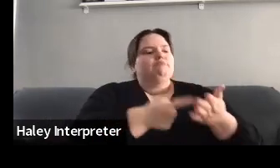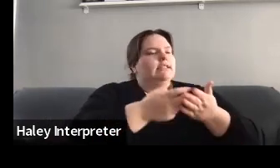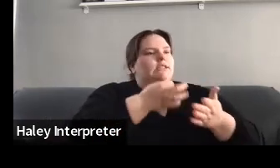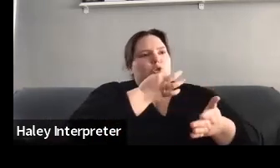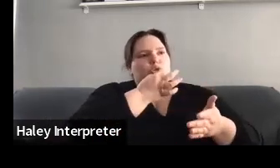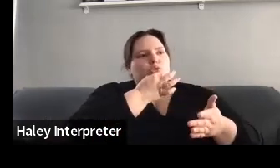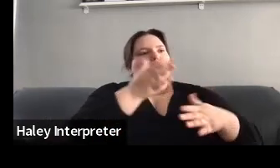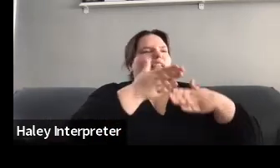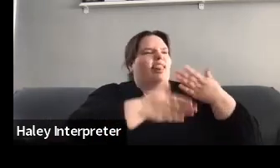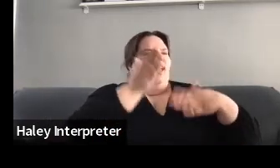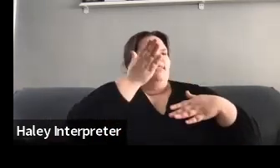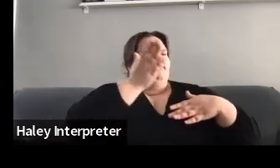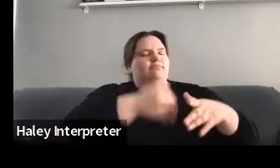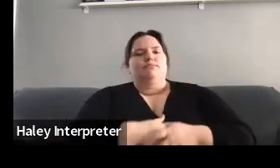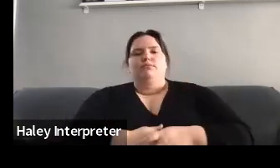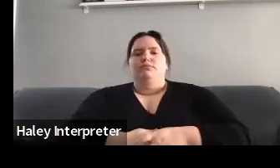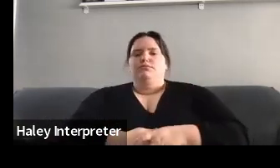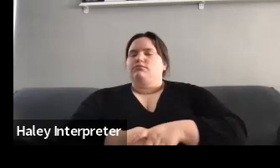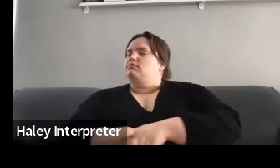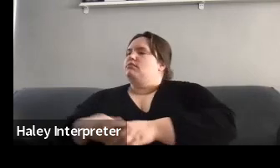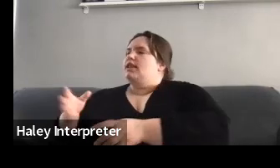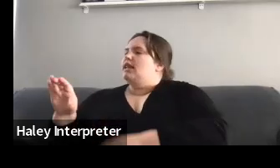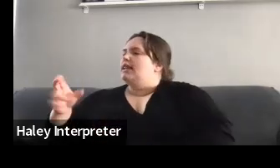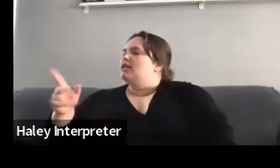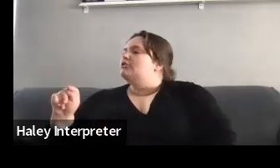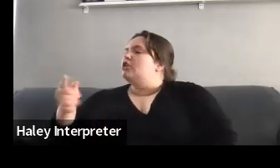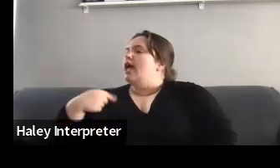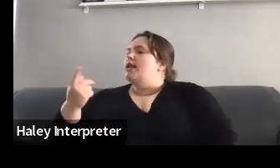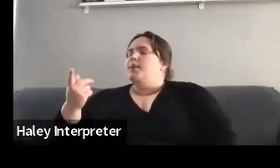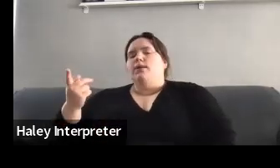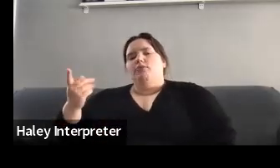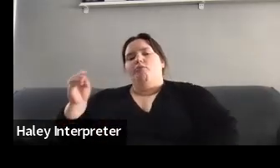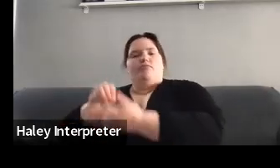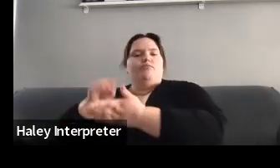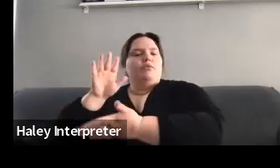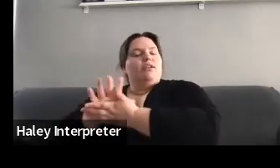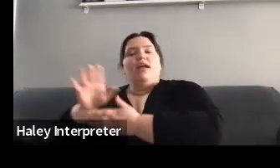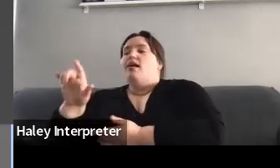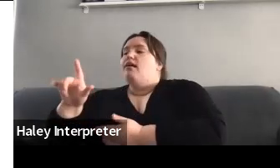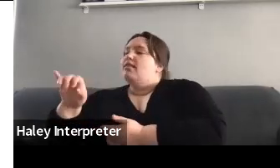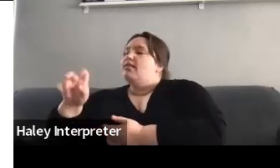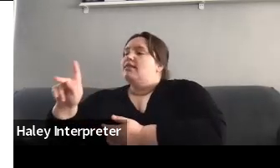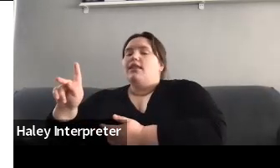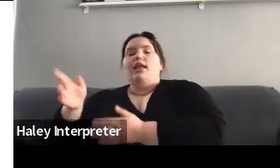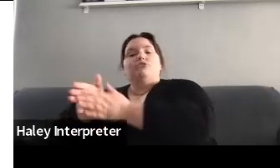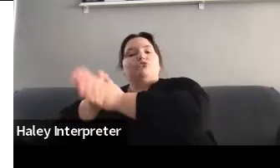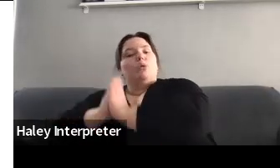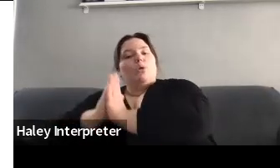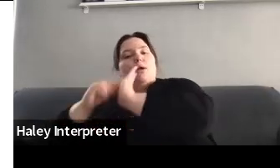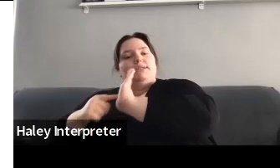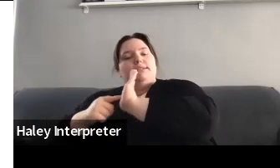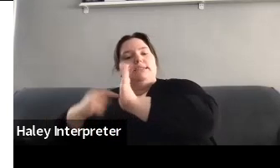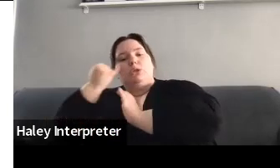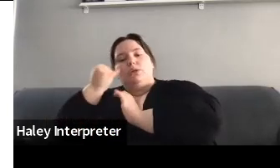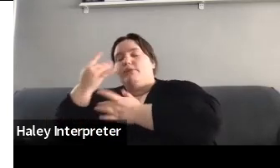him, yeah. Yeah. And in the chat, Susan, I'm going to put our link to request a demonstration. So if you are interested